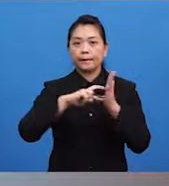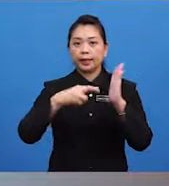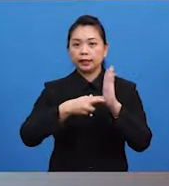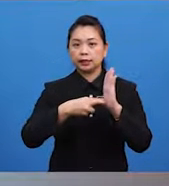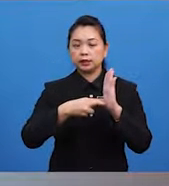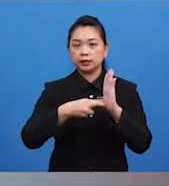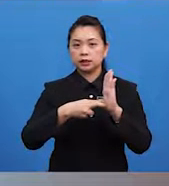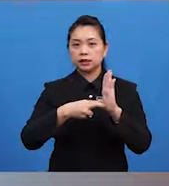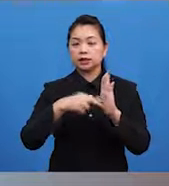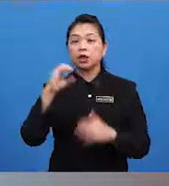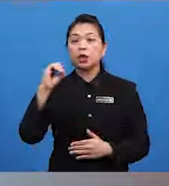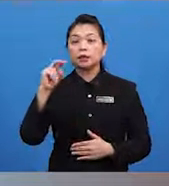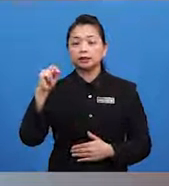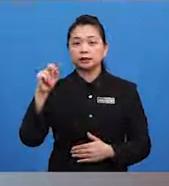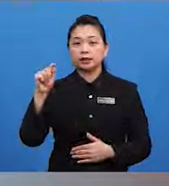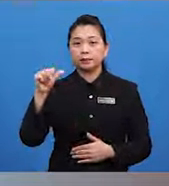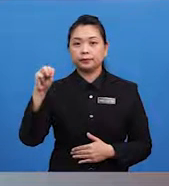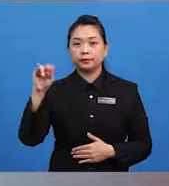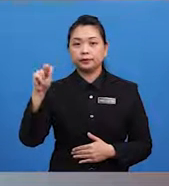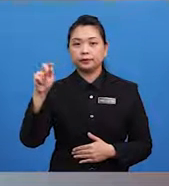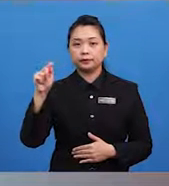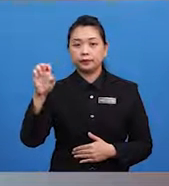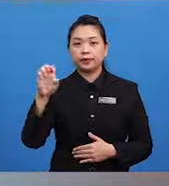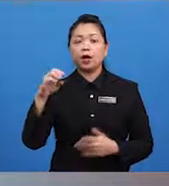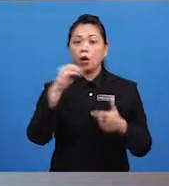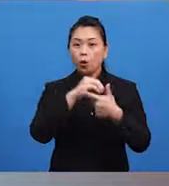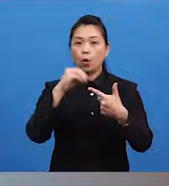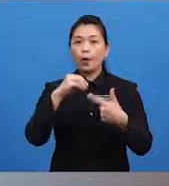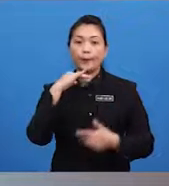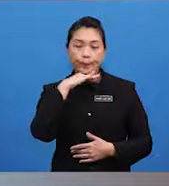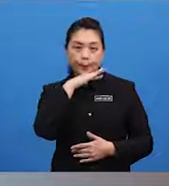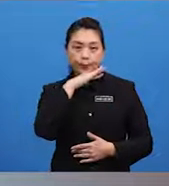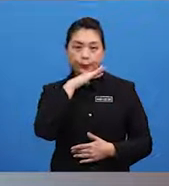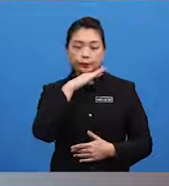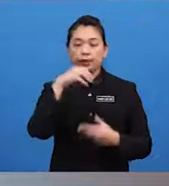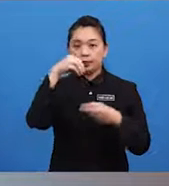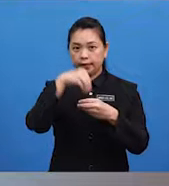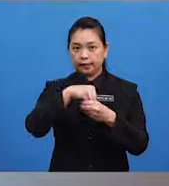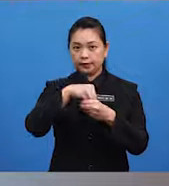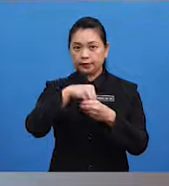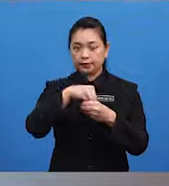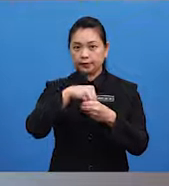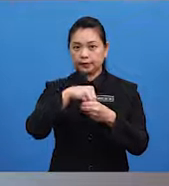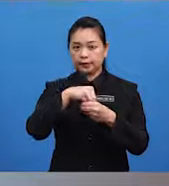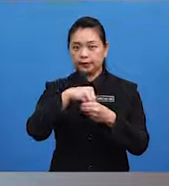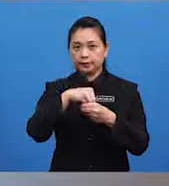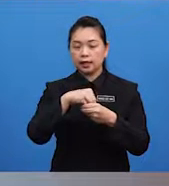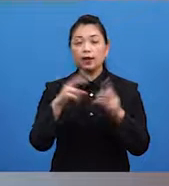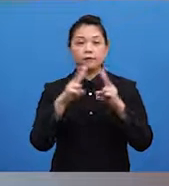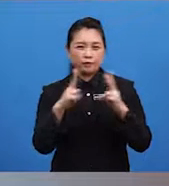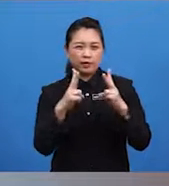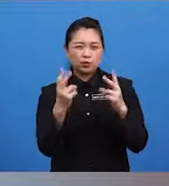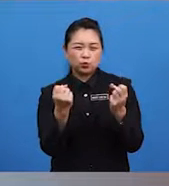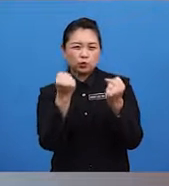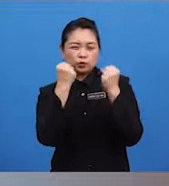means contaminate or pollute. In this context, it means that the very strong